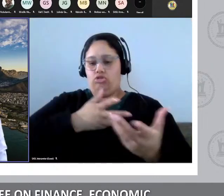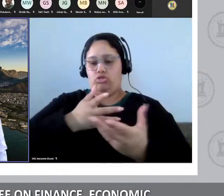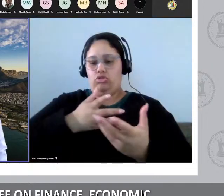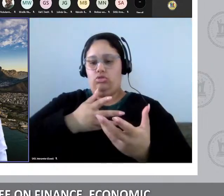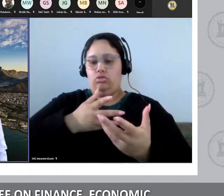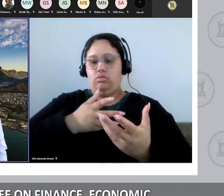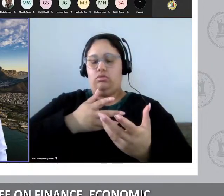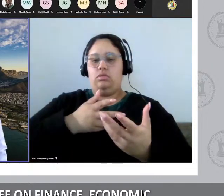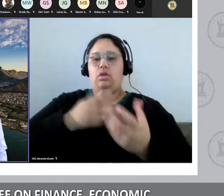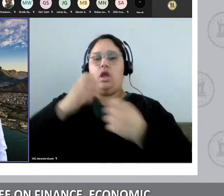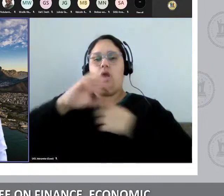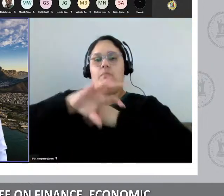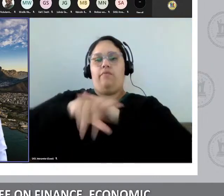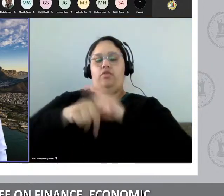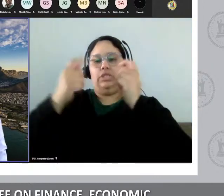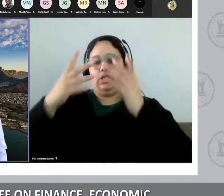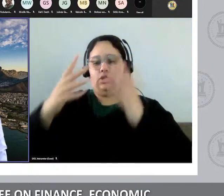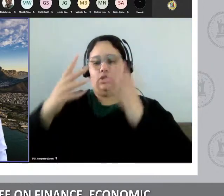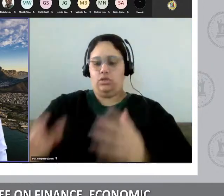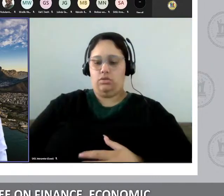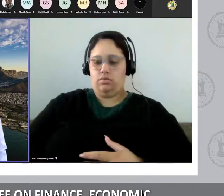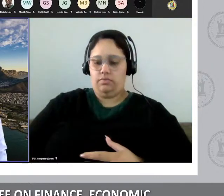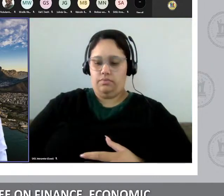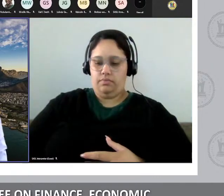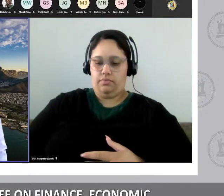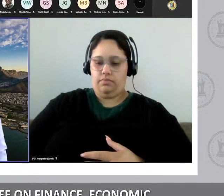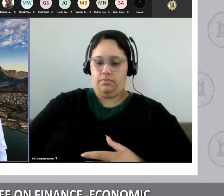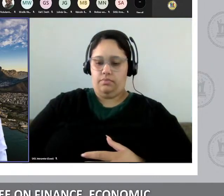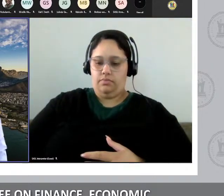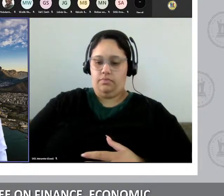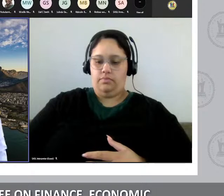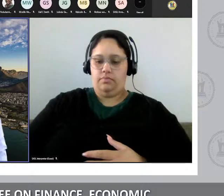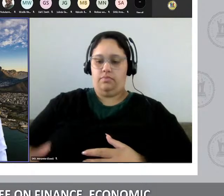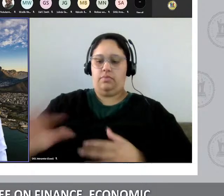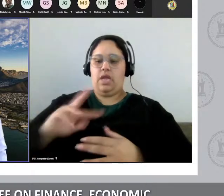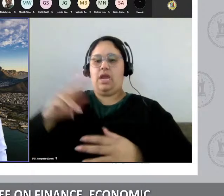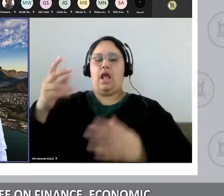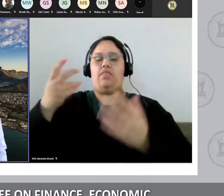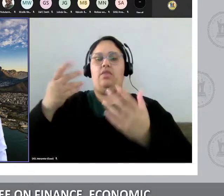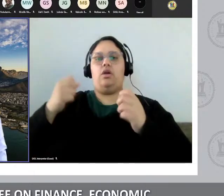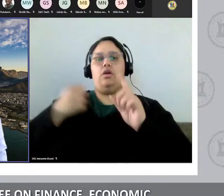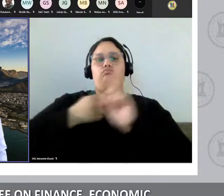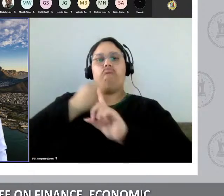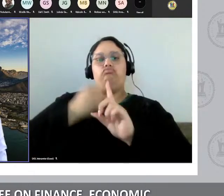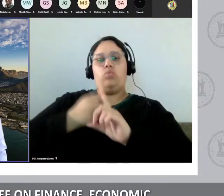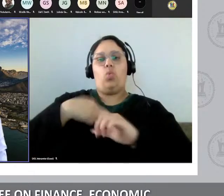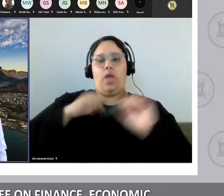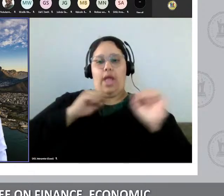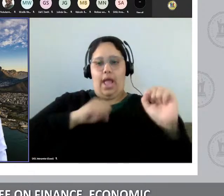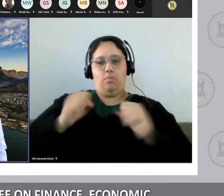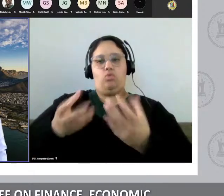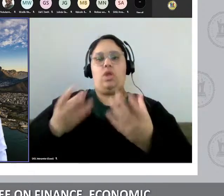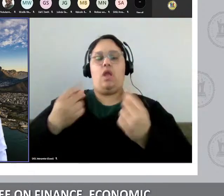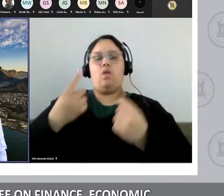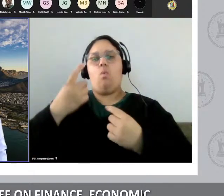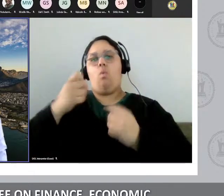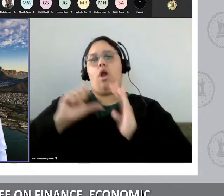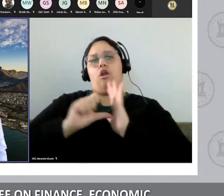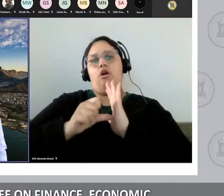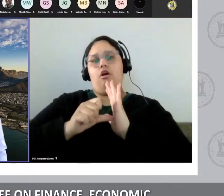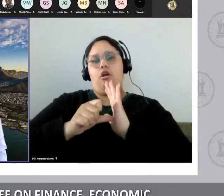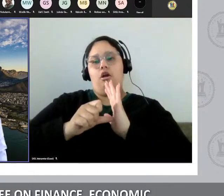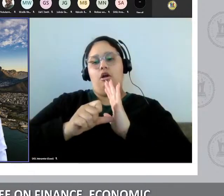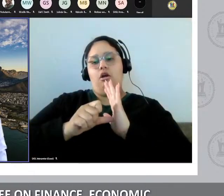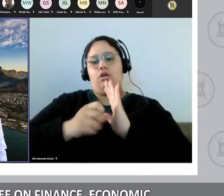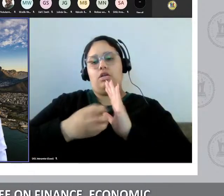seeing in the provincial treasury vote. There is another driver, which was we were able to get one of the grants out